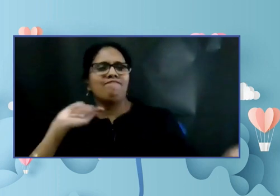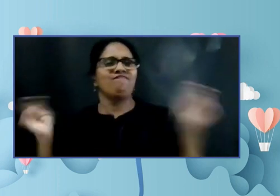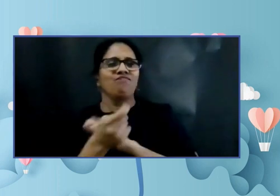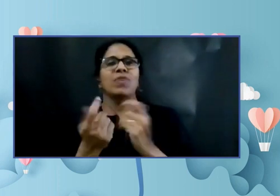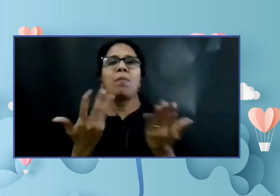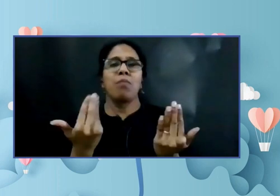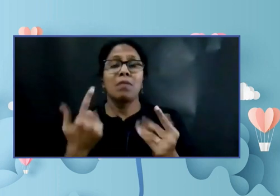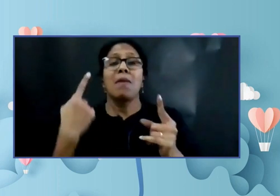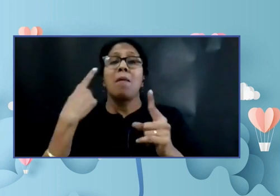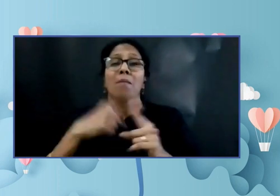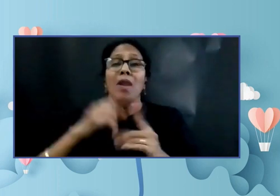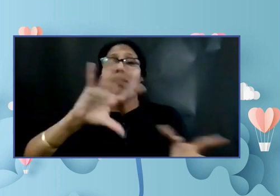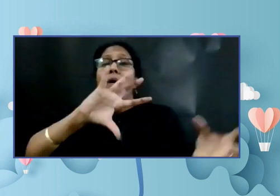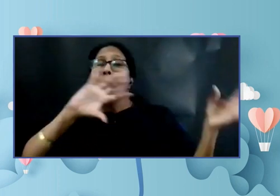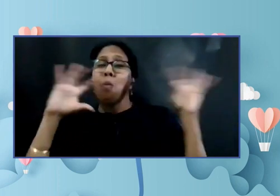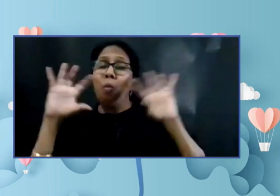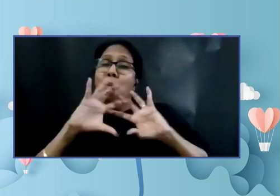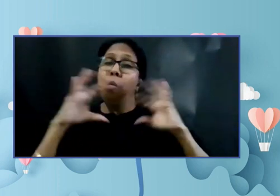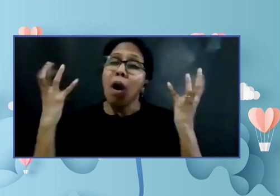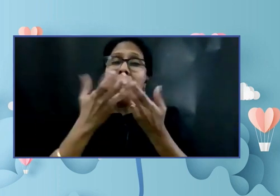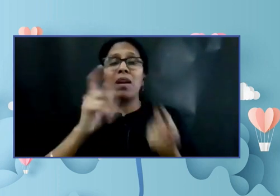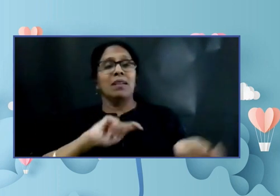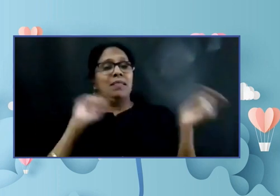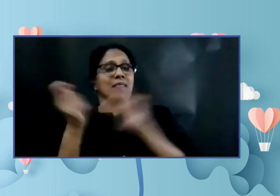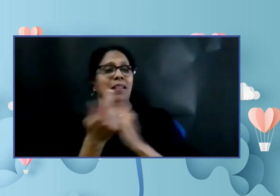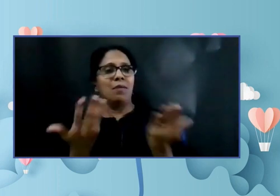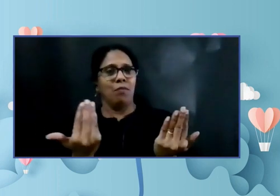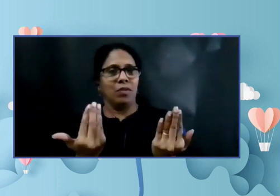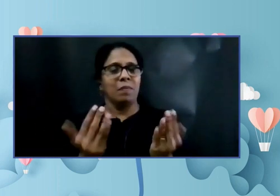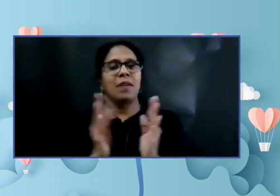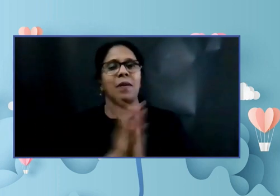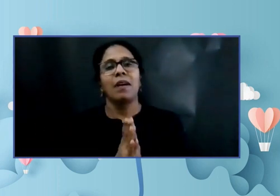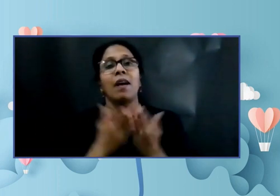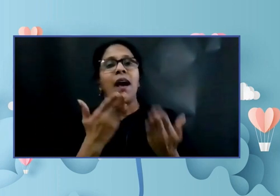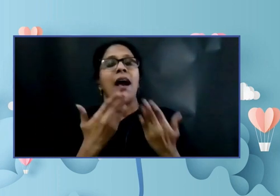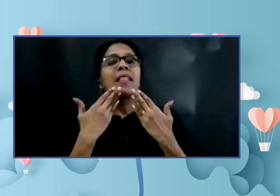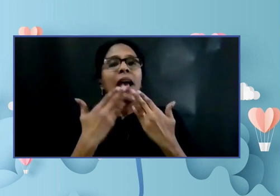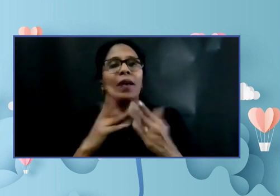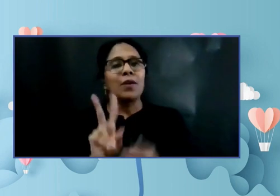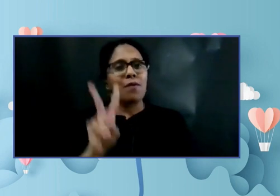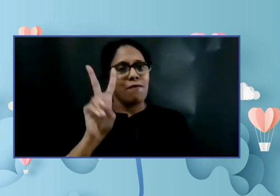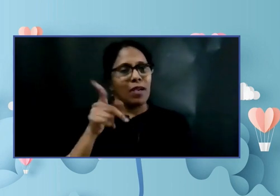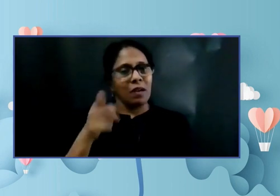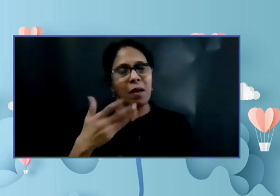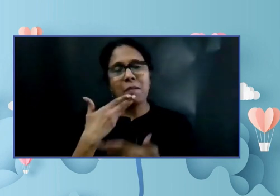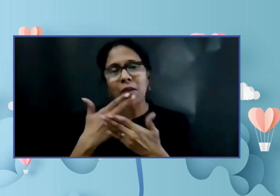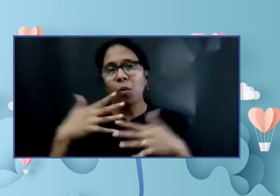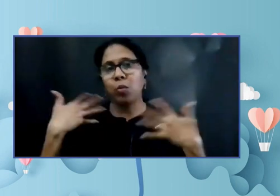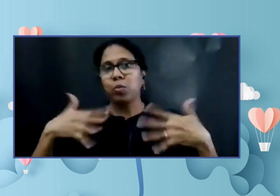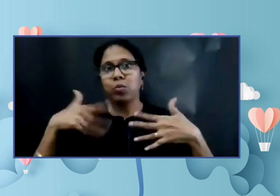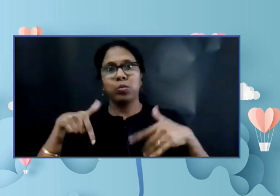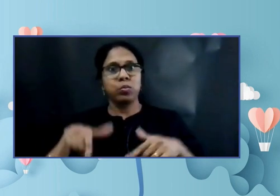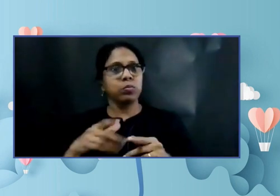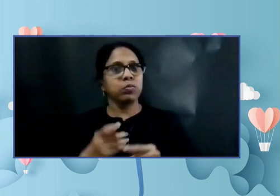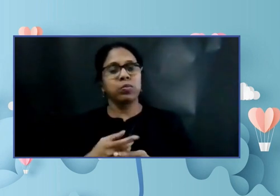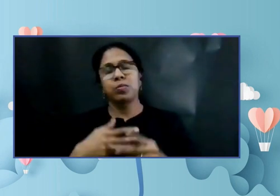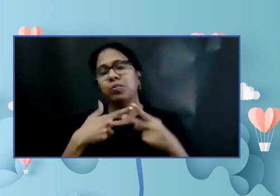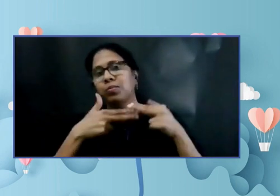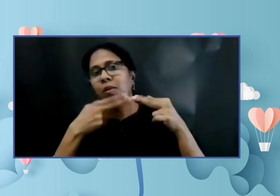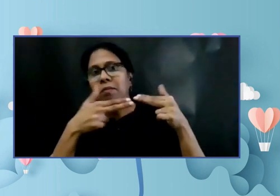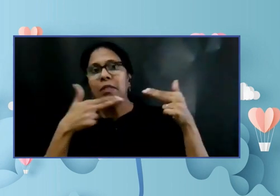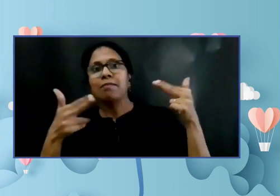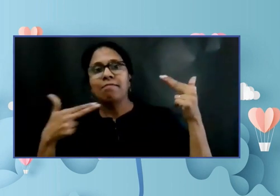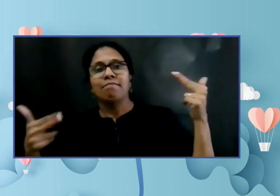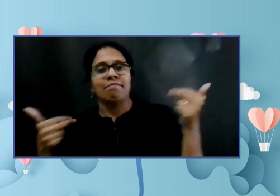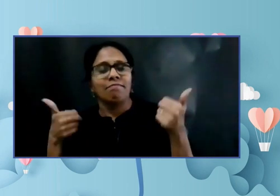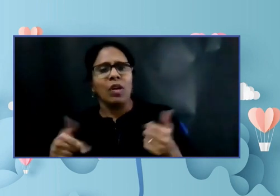Vikram, thank you for the amazing things that you have done throughout the day. I remember you saying that yellow is your